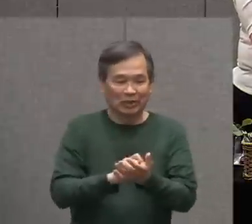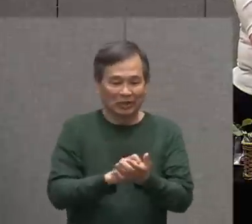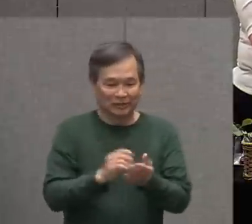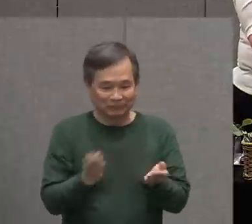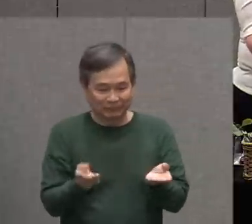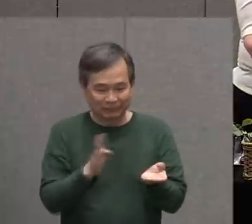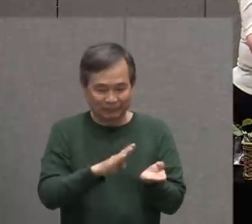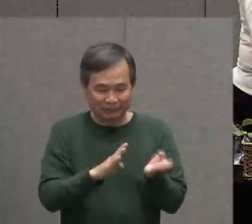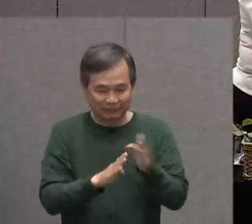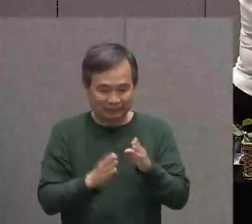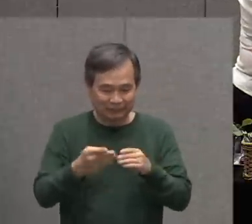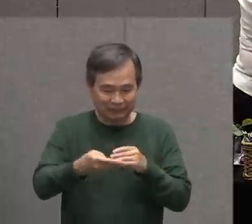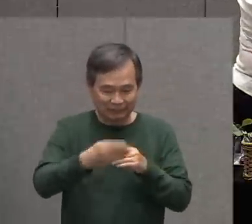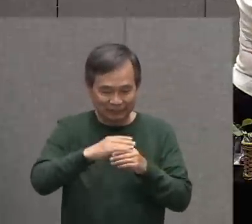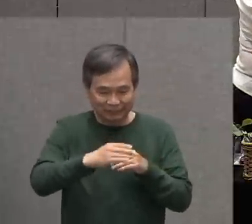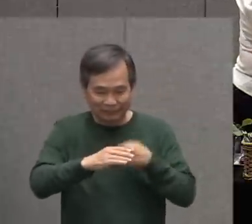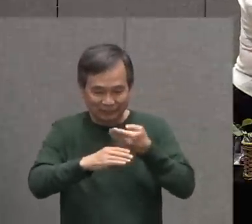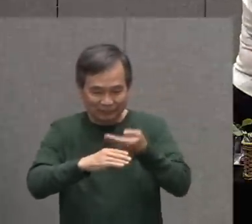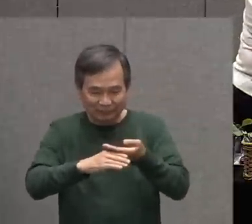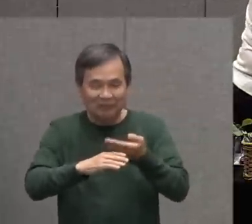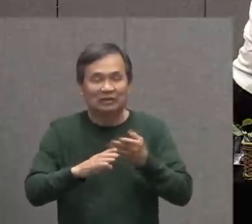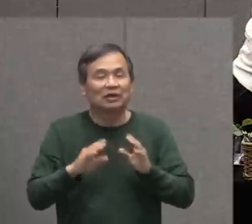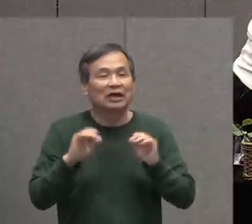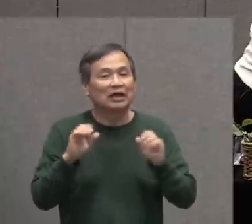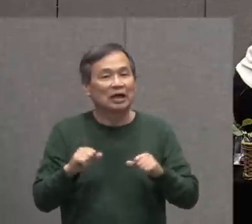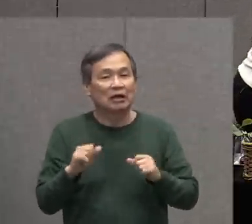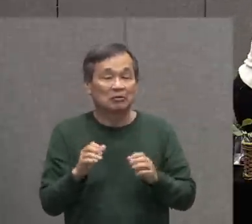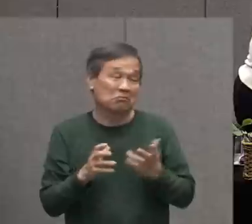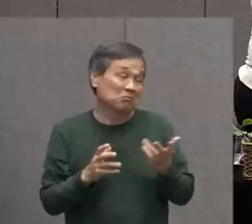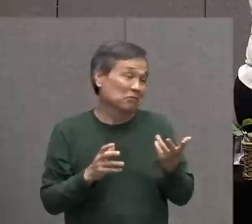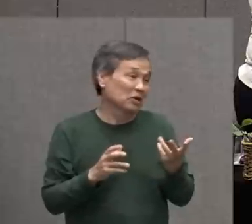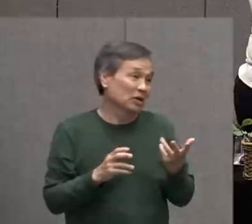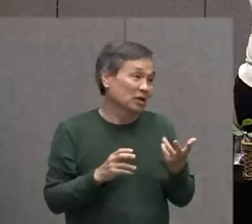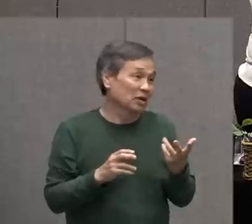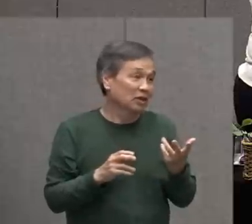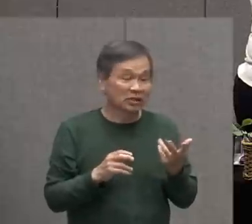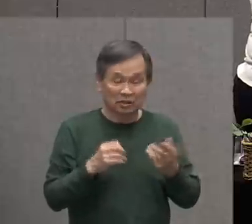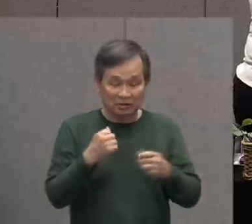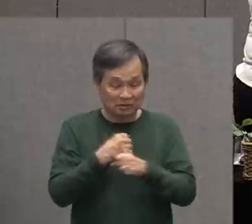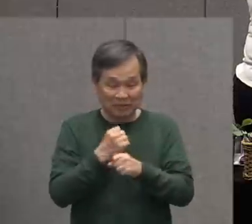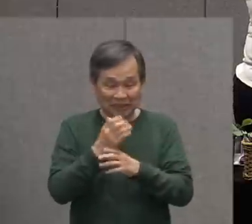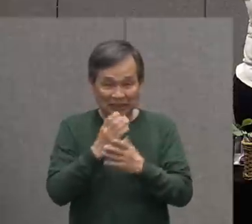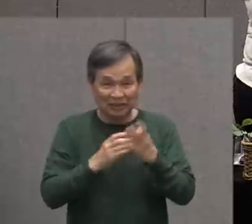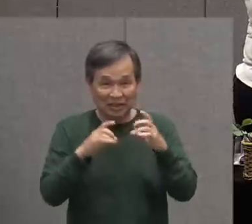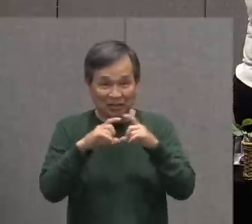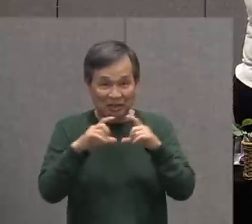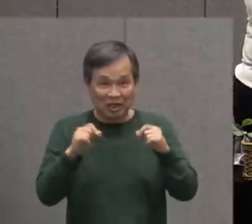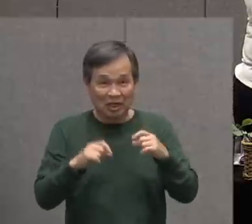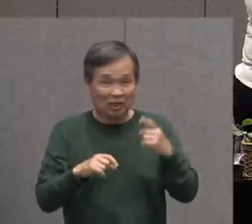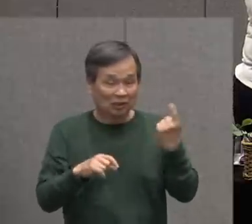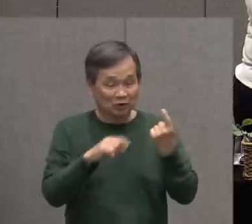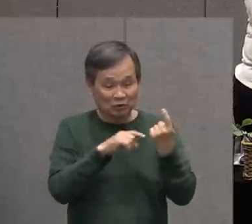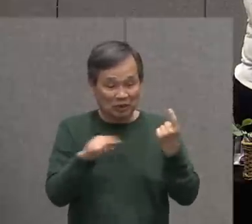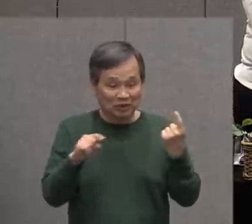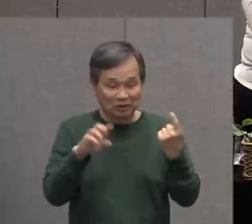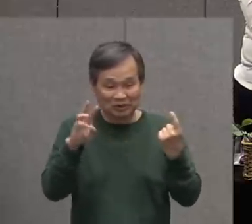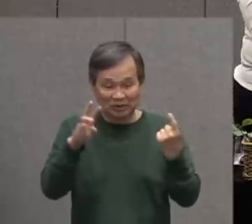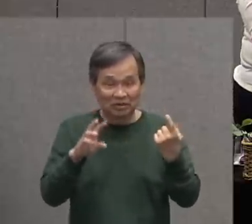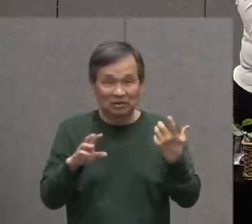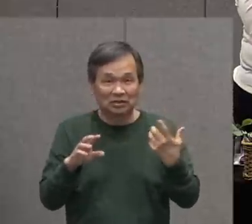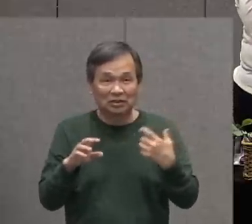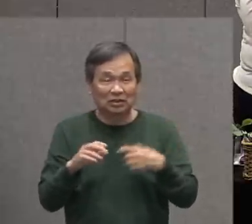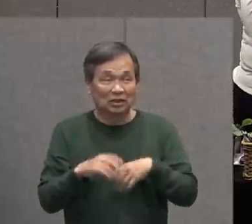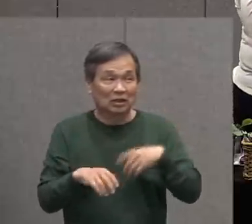a dice at home. Or you could simply maybe make numeral cards, 1 through 6. You could even